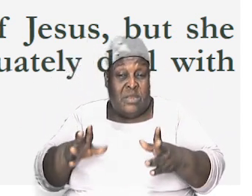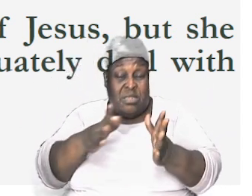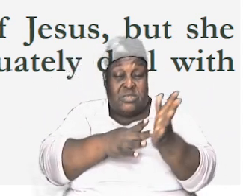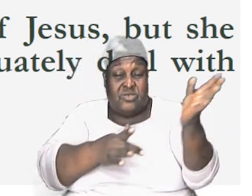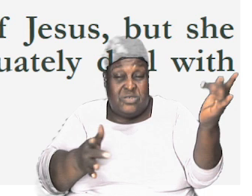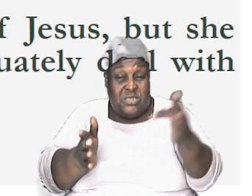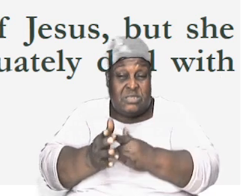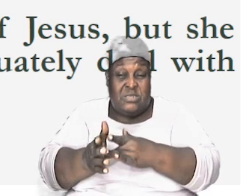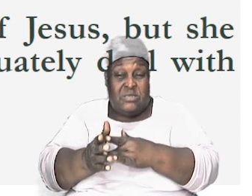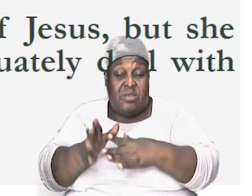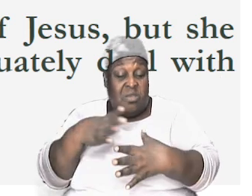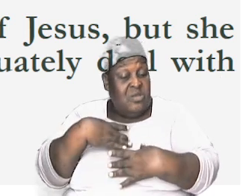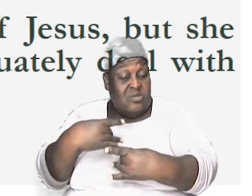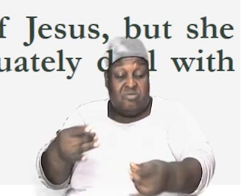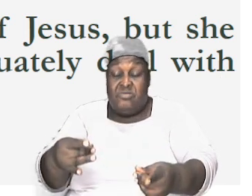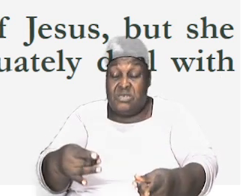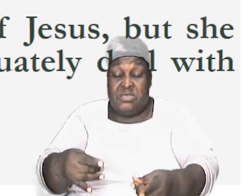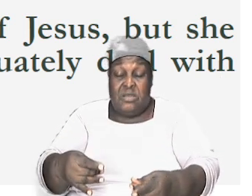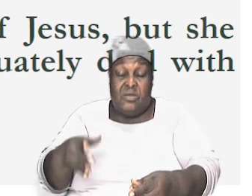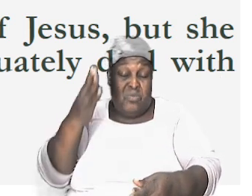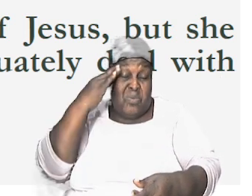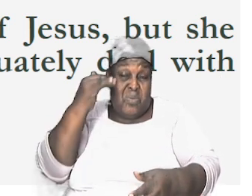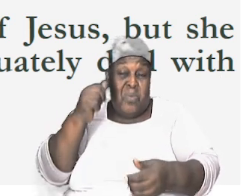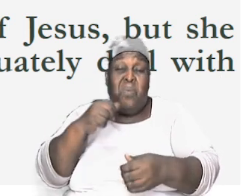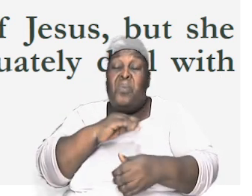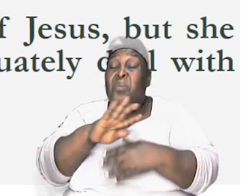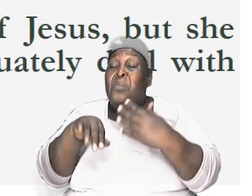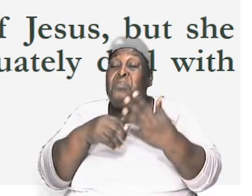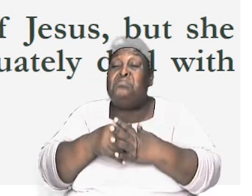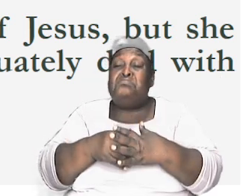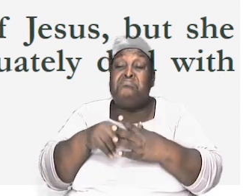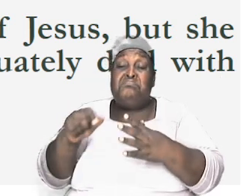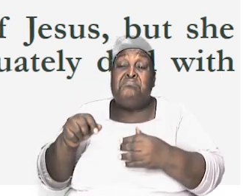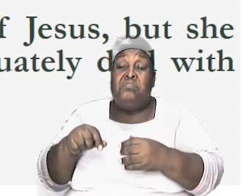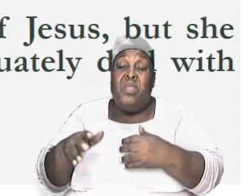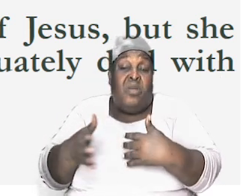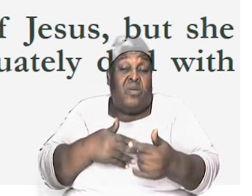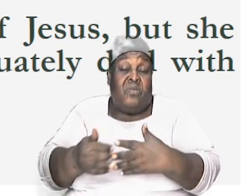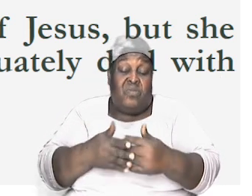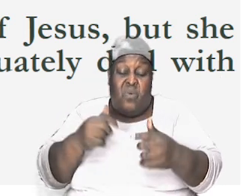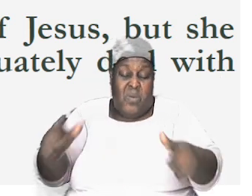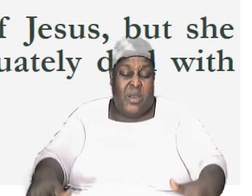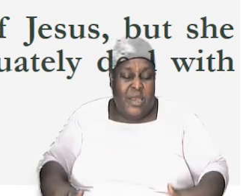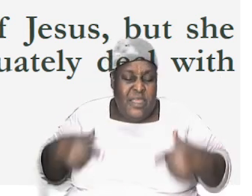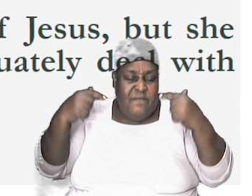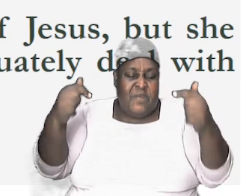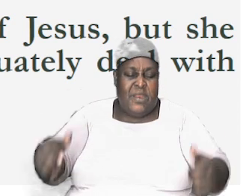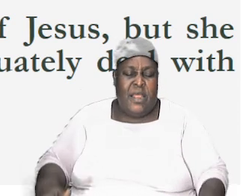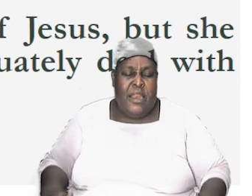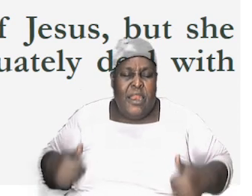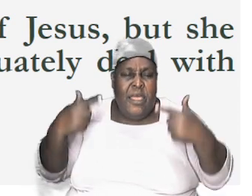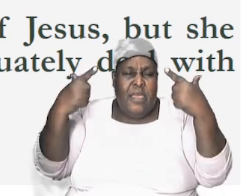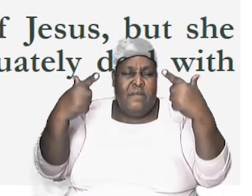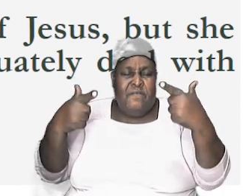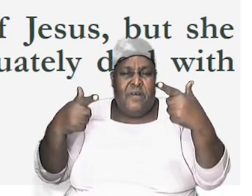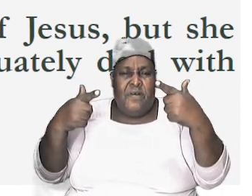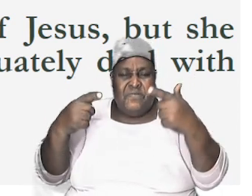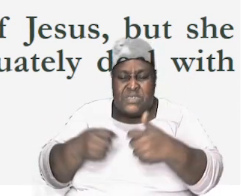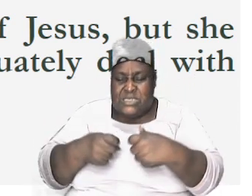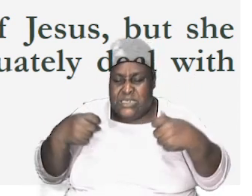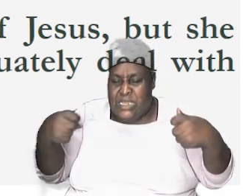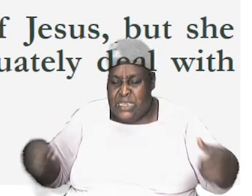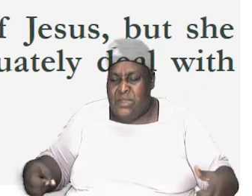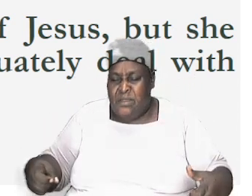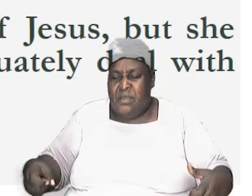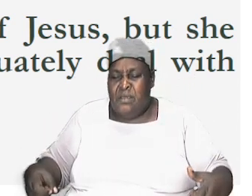knew all of these things. And that's why you cannot write off people, because even though she was living in a life of sin, in the heart of hearts,